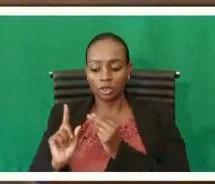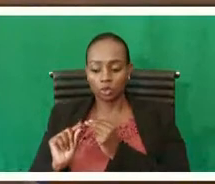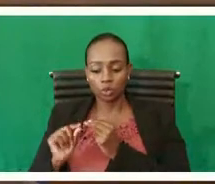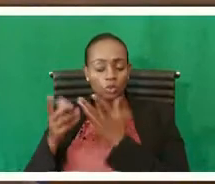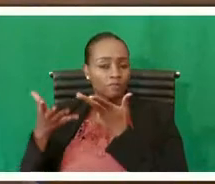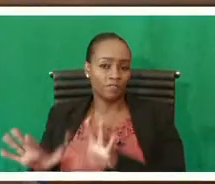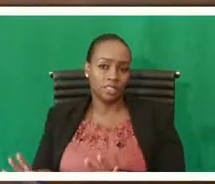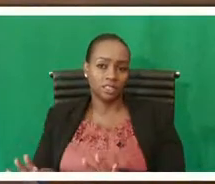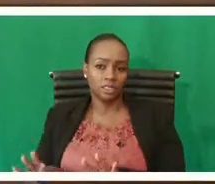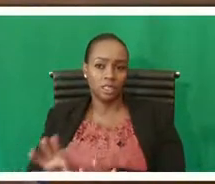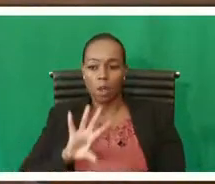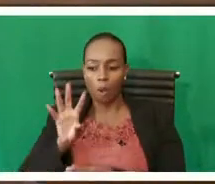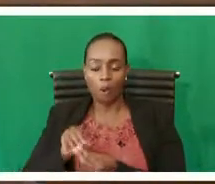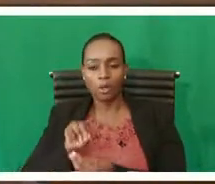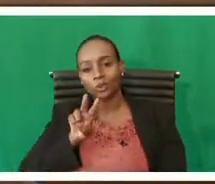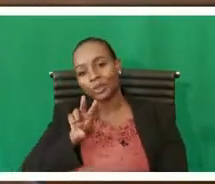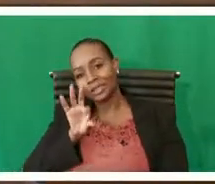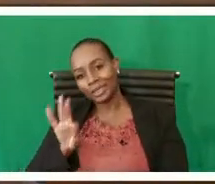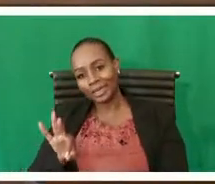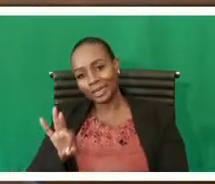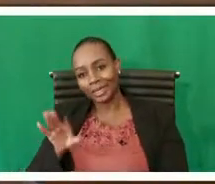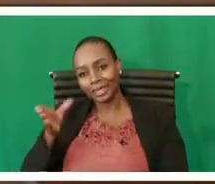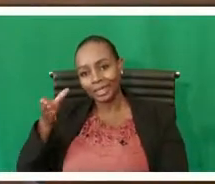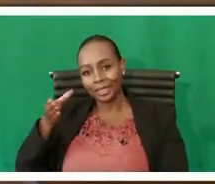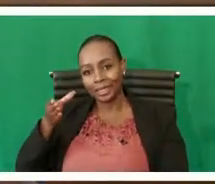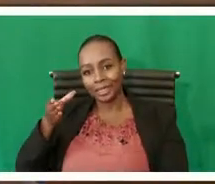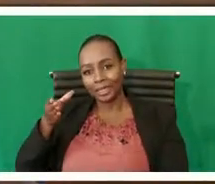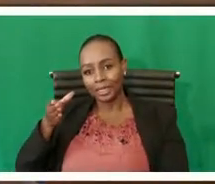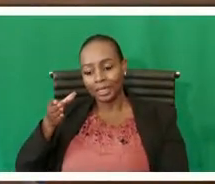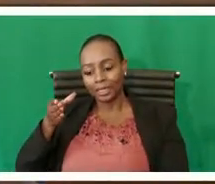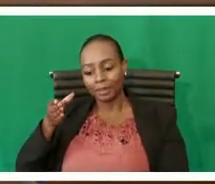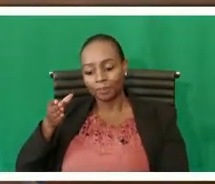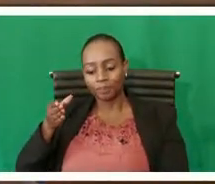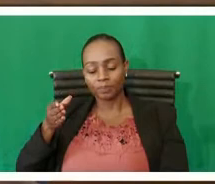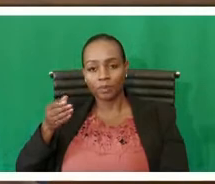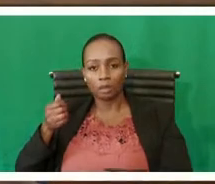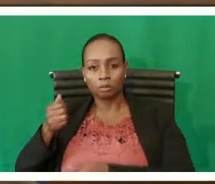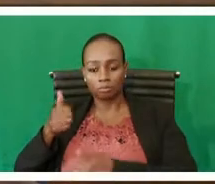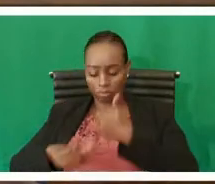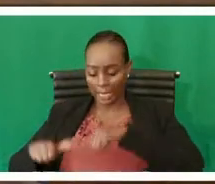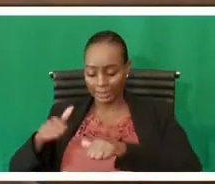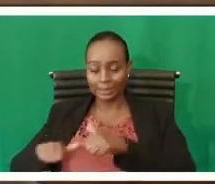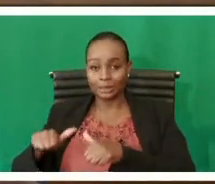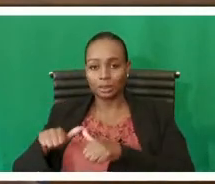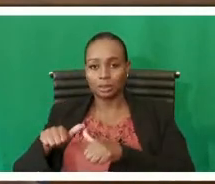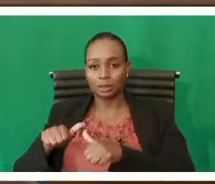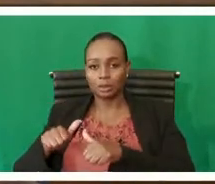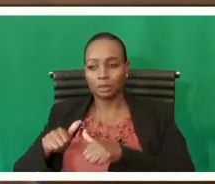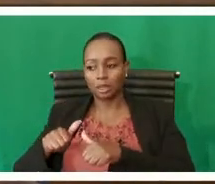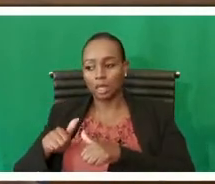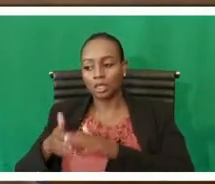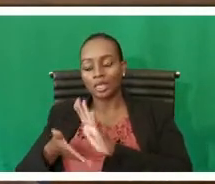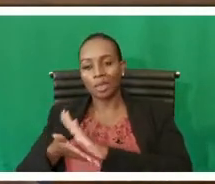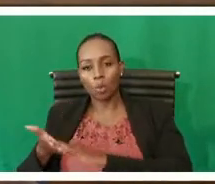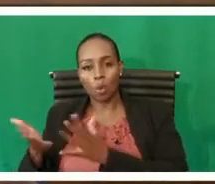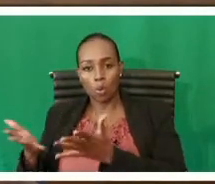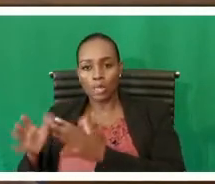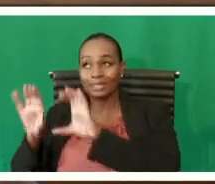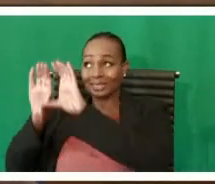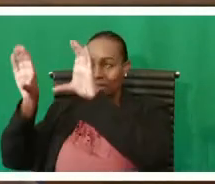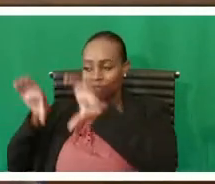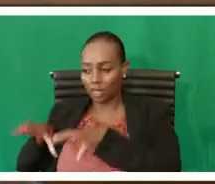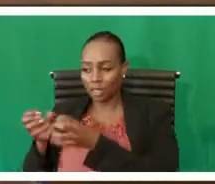and 23 artisans who will subsequently be taken for Red Seal